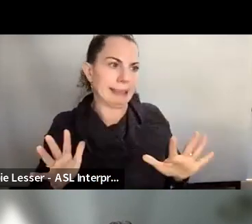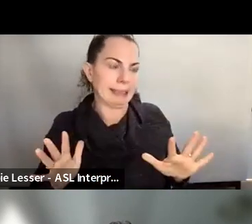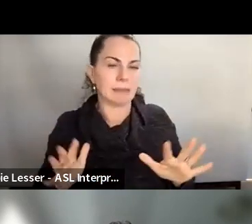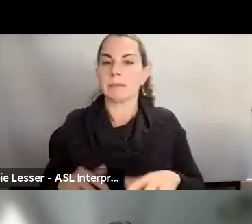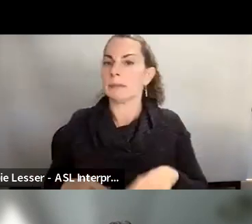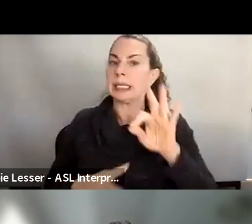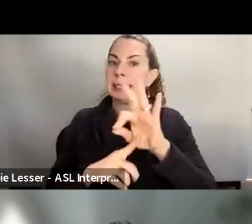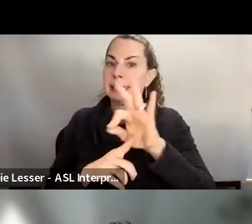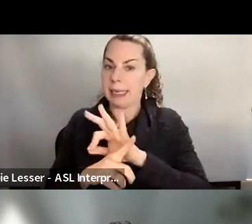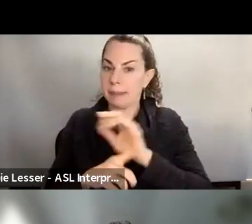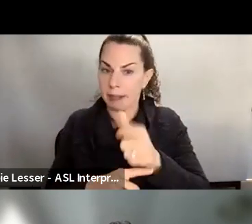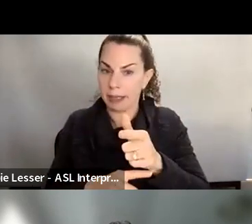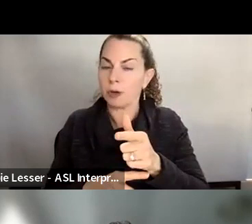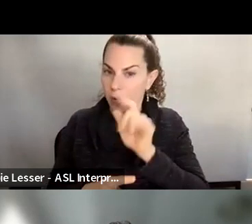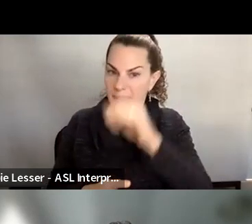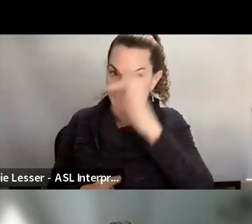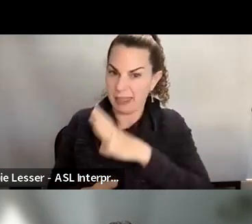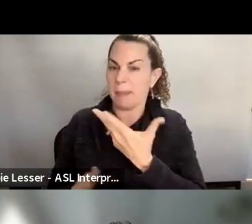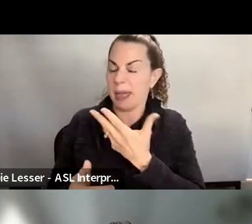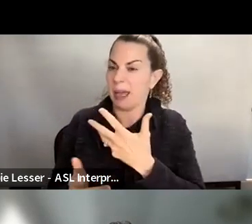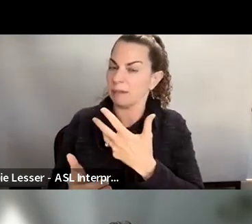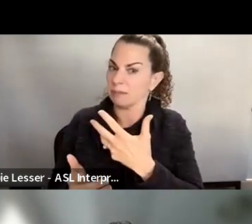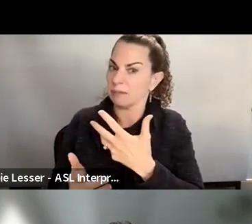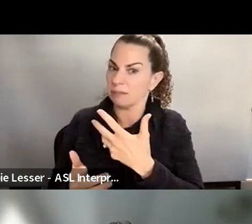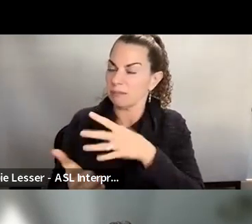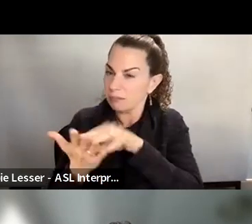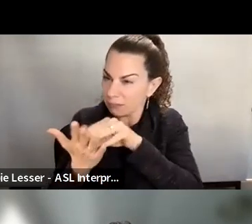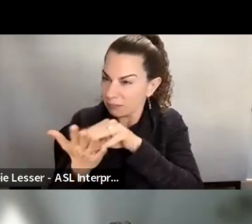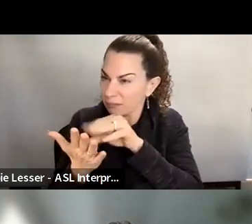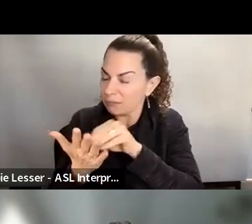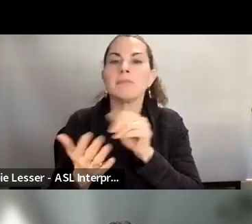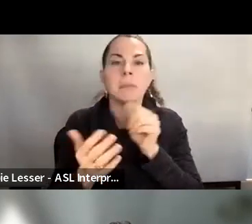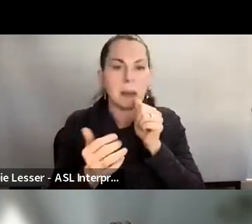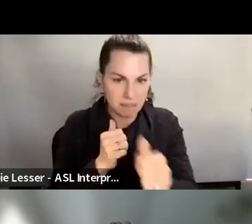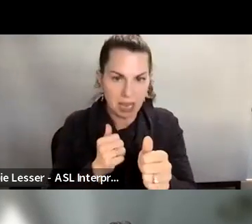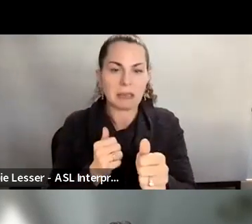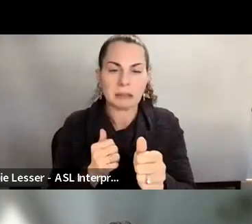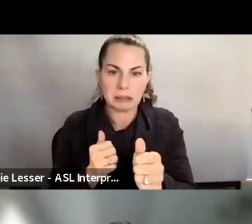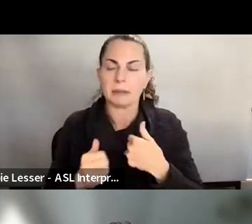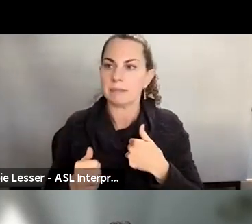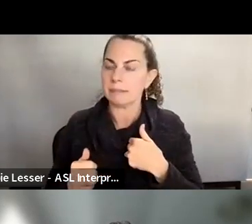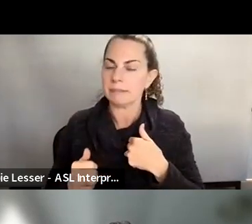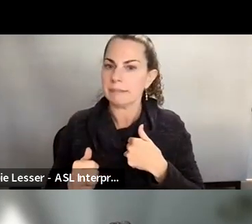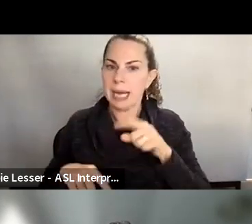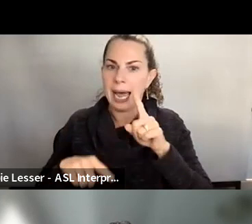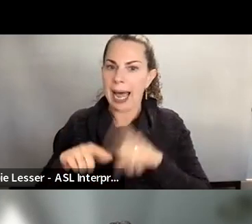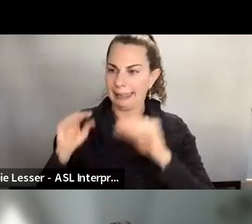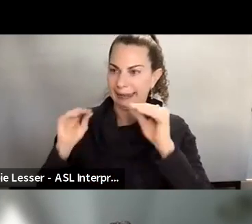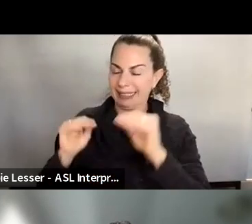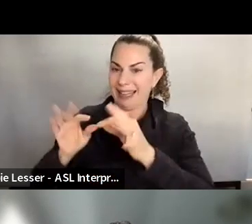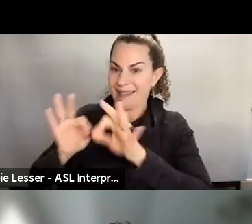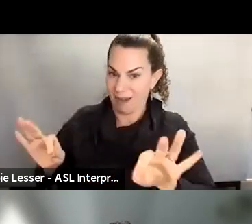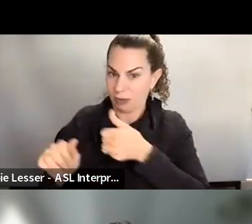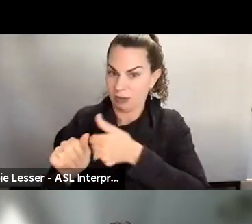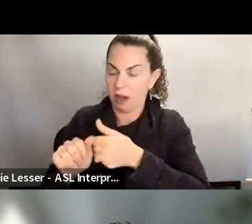he dedicated himself to learning the terminology. I can't teach him the language, but people can learn the medical terminology. So it's just